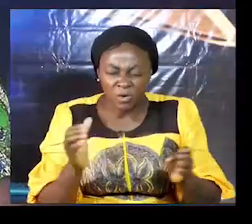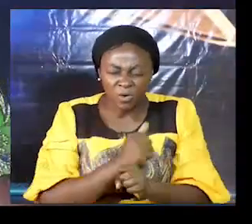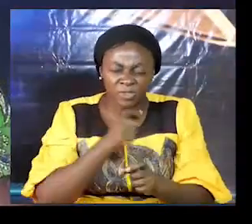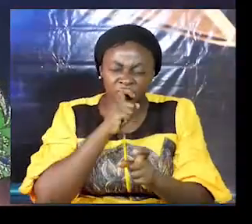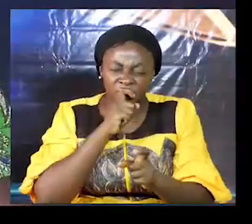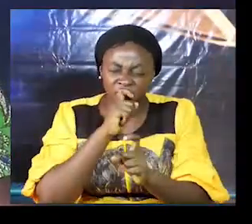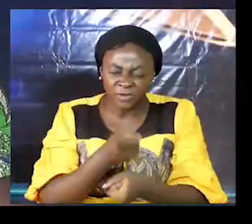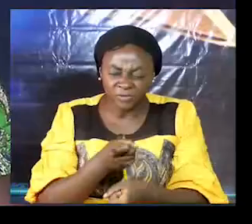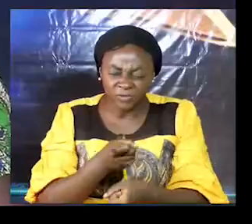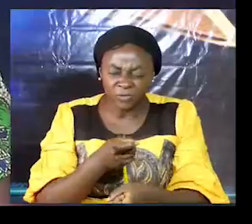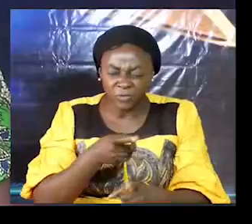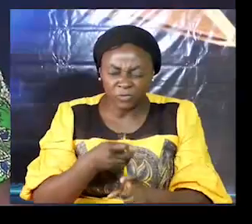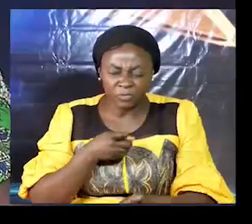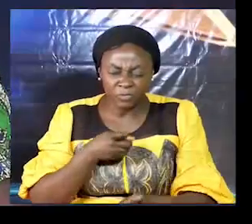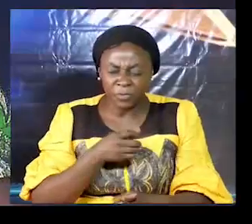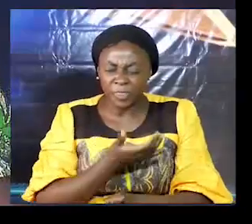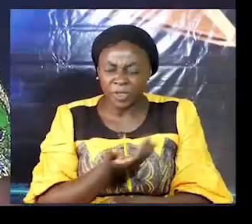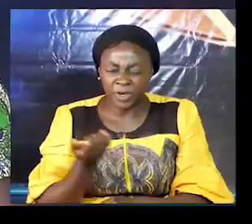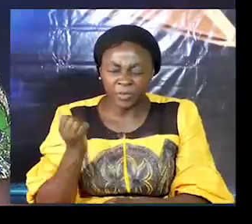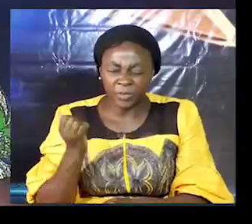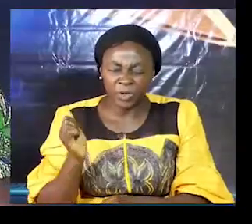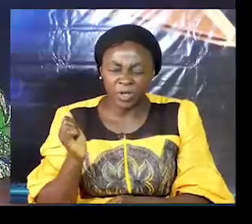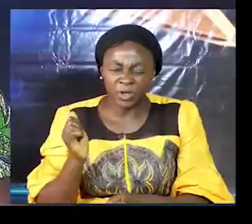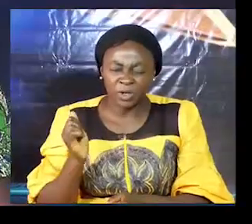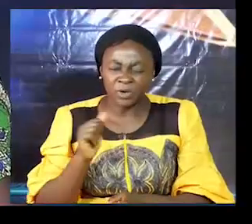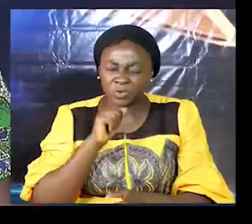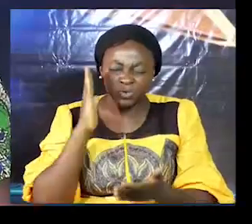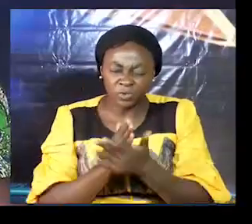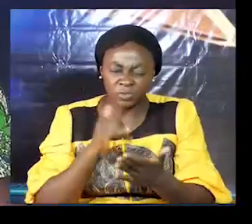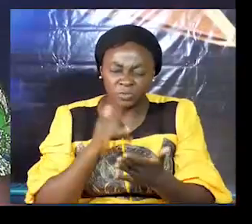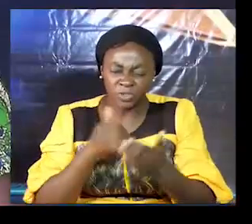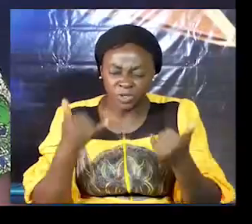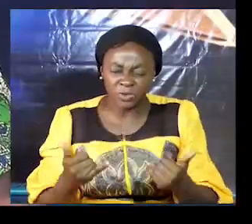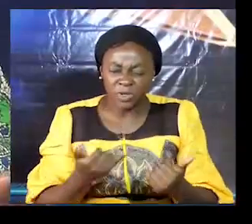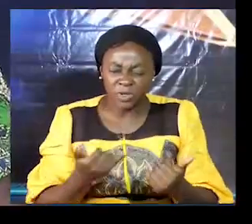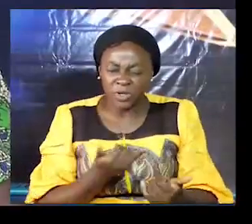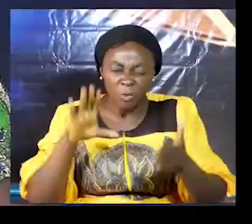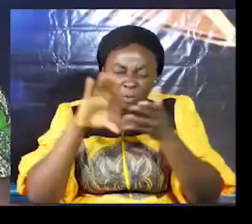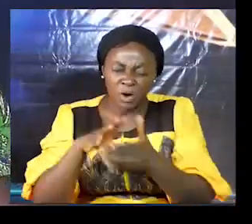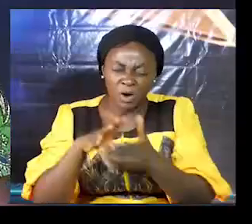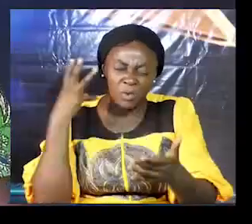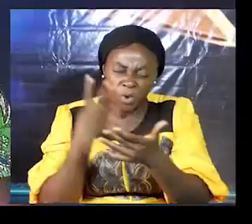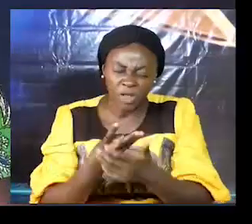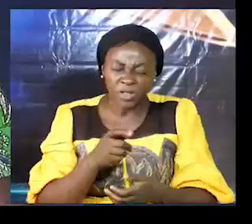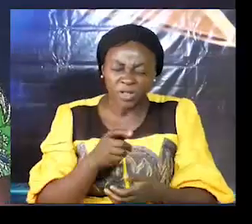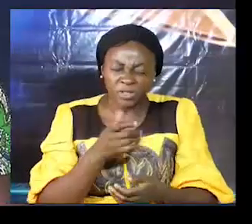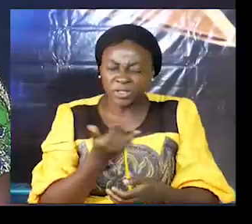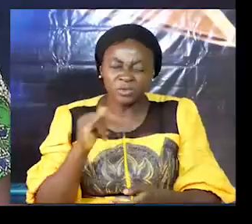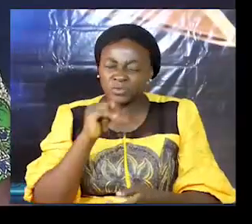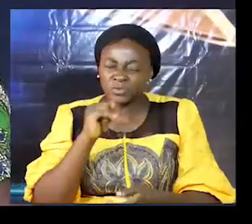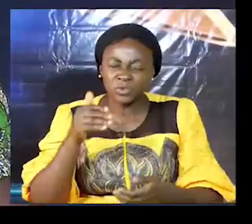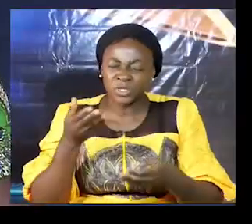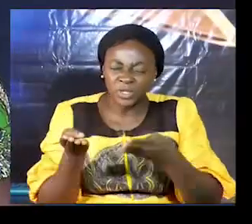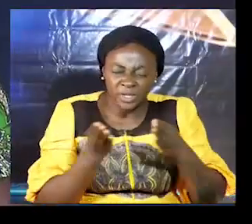will for their lives. Their marriage will be great. It shall be fruitful. They will not die young because of marriage. Neither will